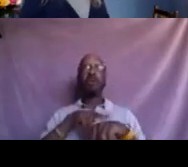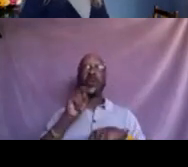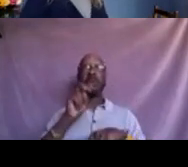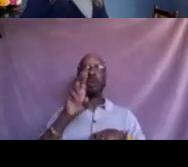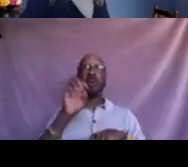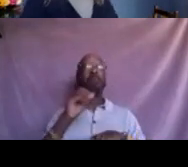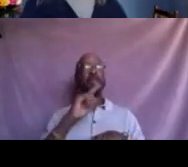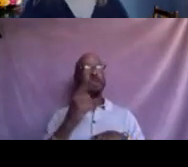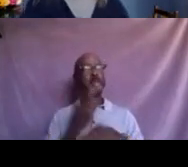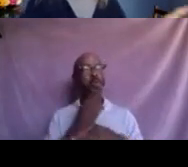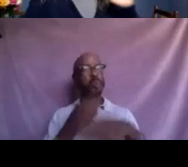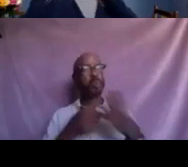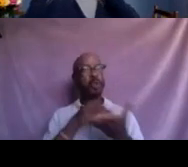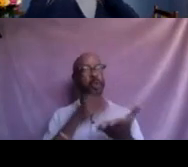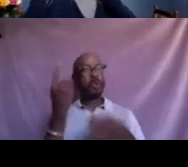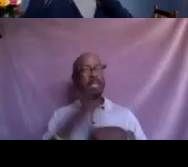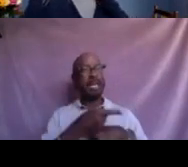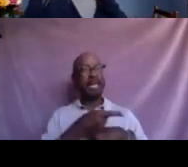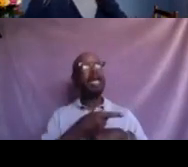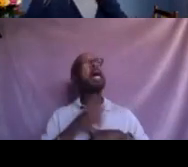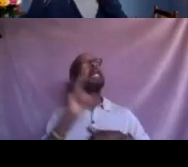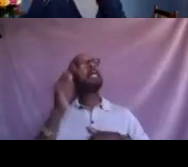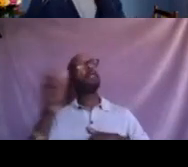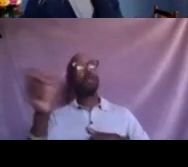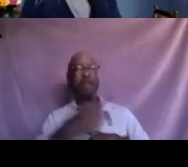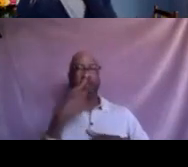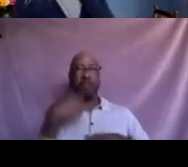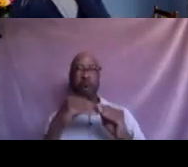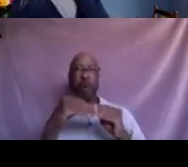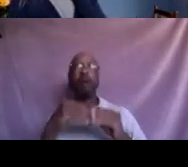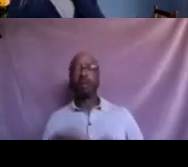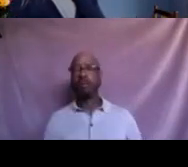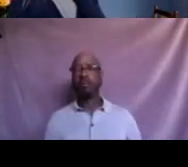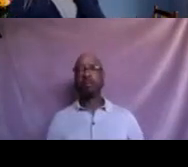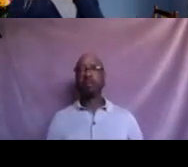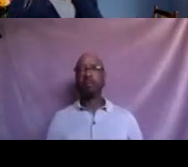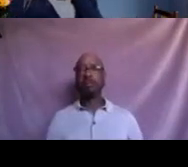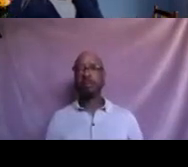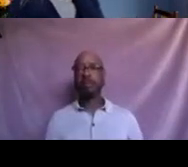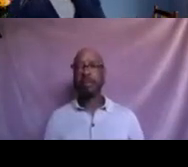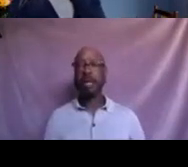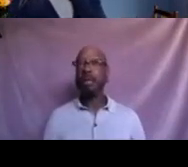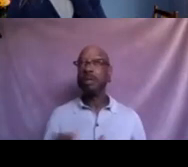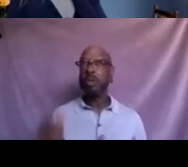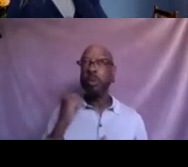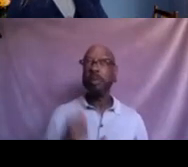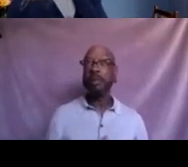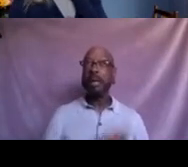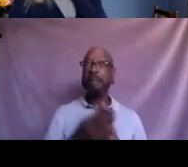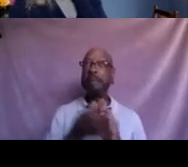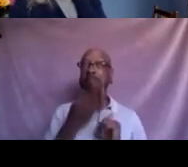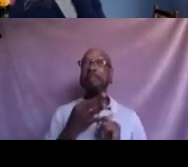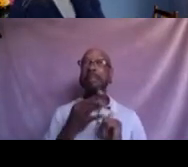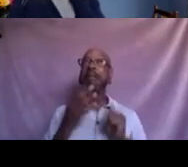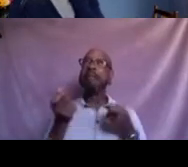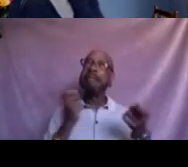can today and come back for more later. You will not be a master of Google Classroom by the end of the day today. That takes time, that takes